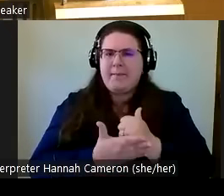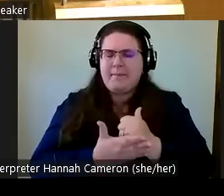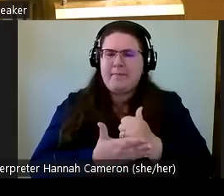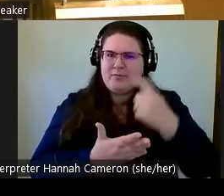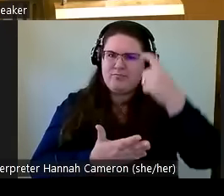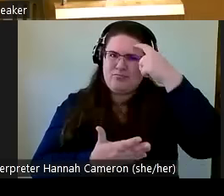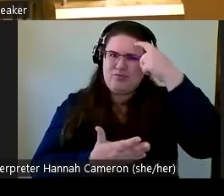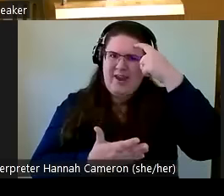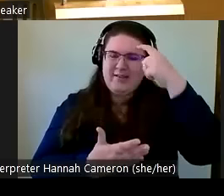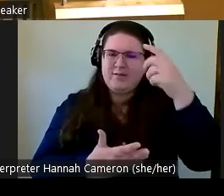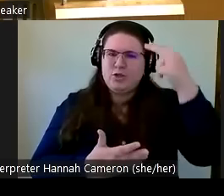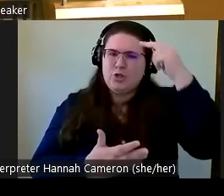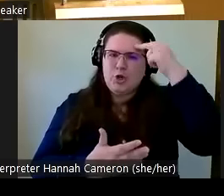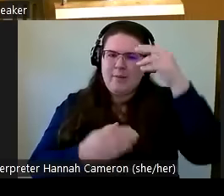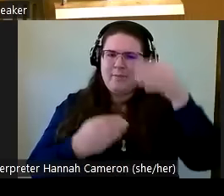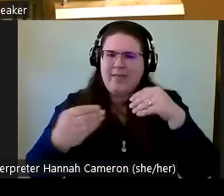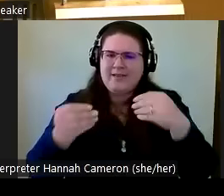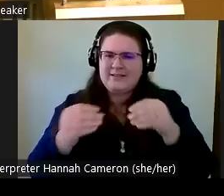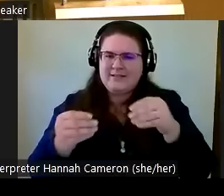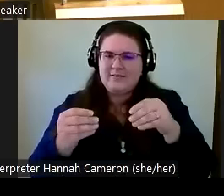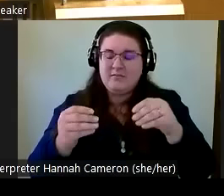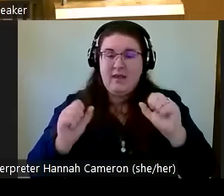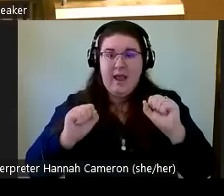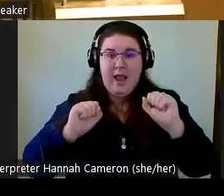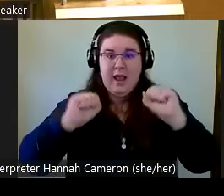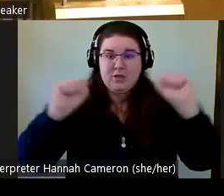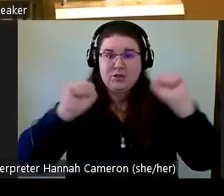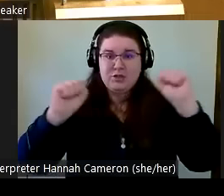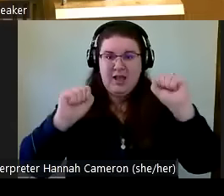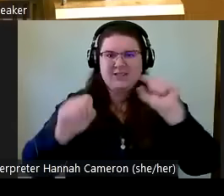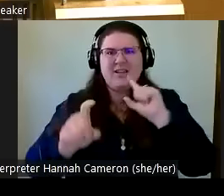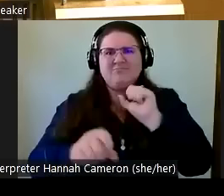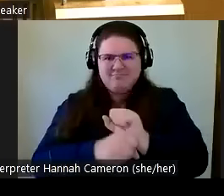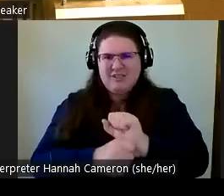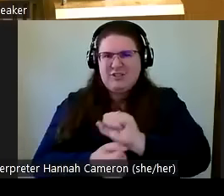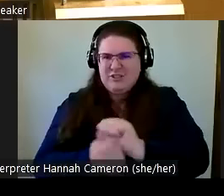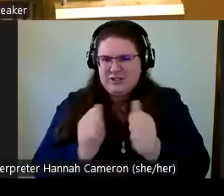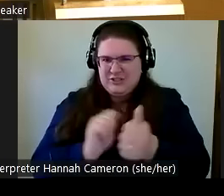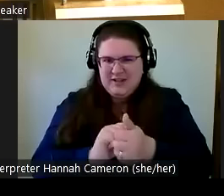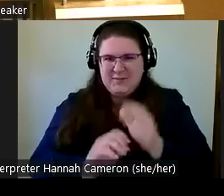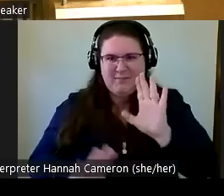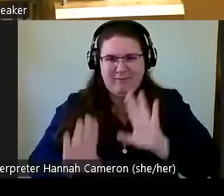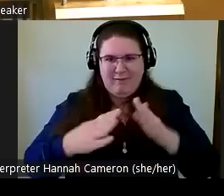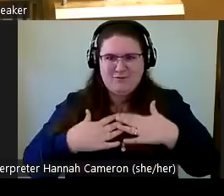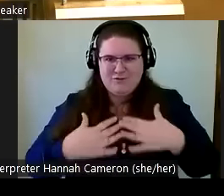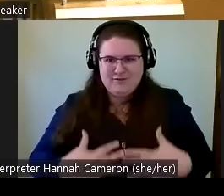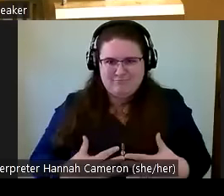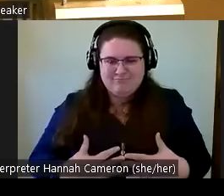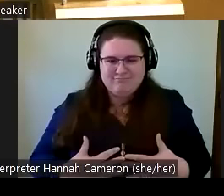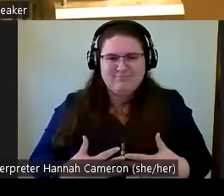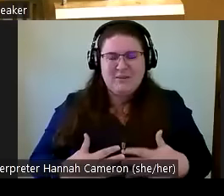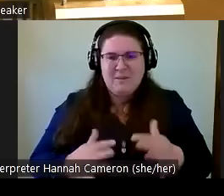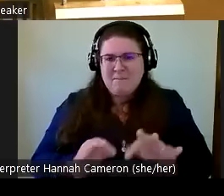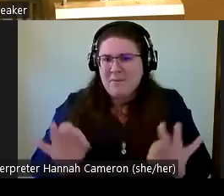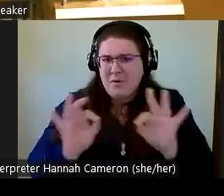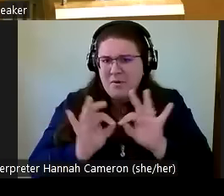so exercise changes our biology, and we can measure that. And that's important in the context of these